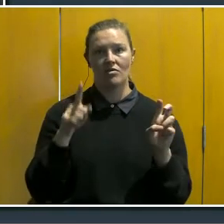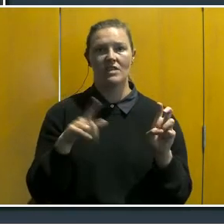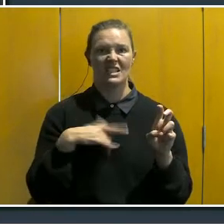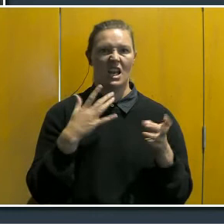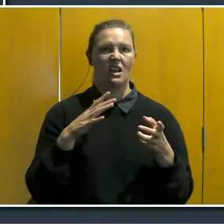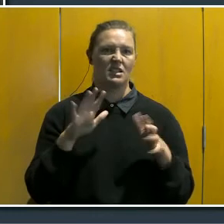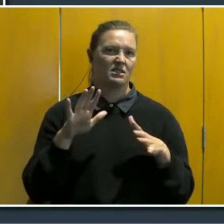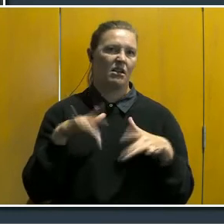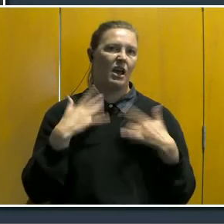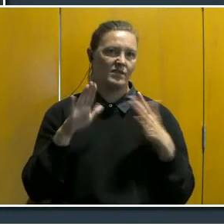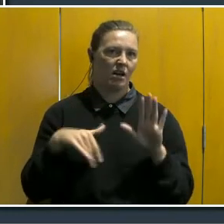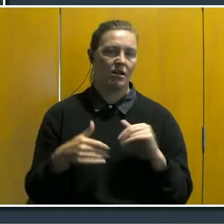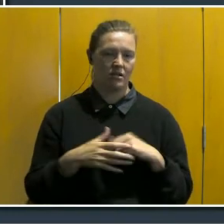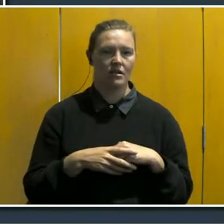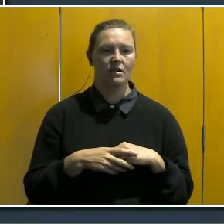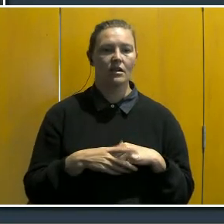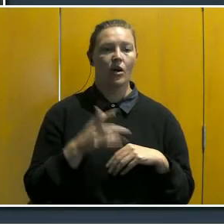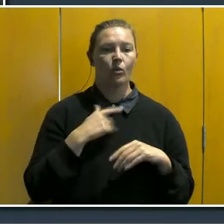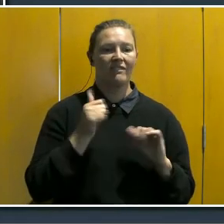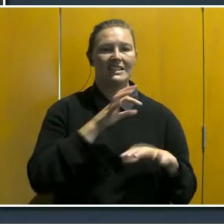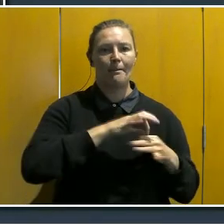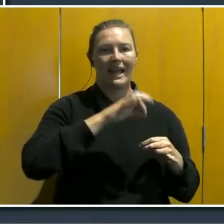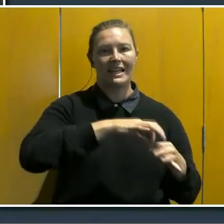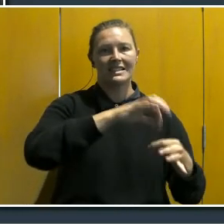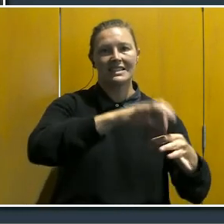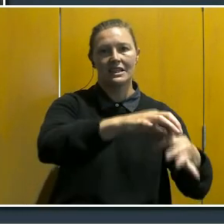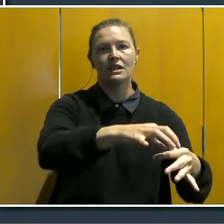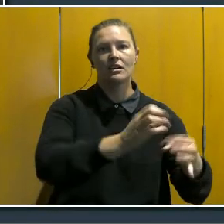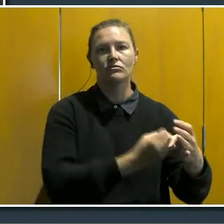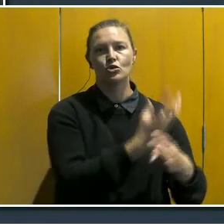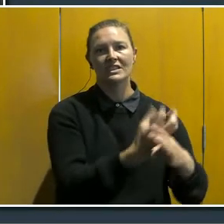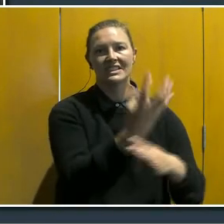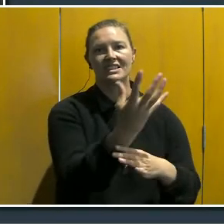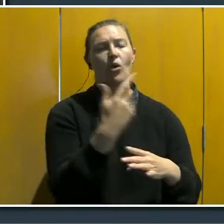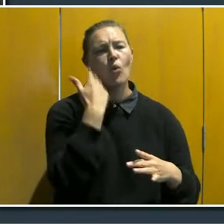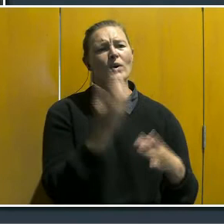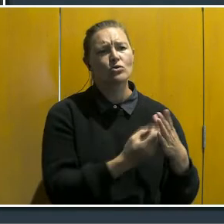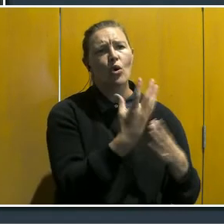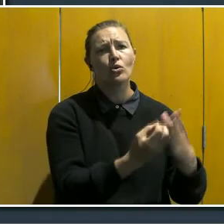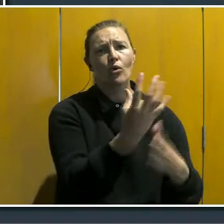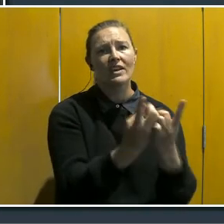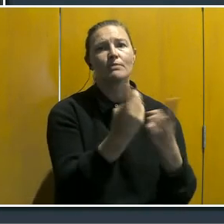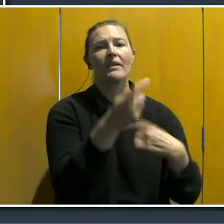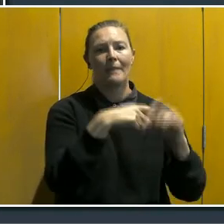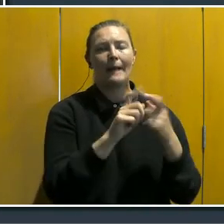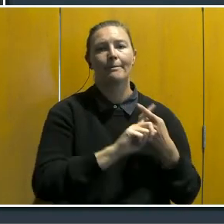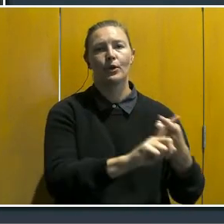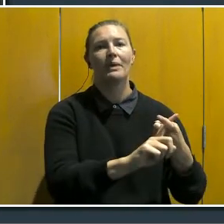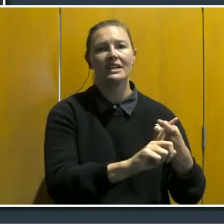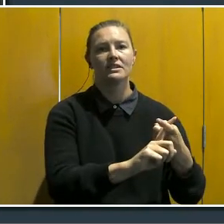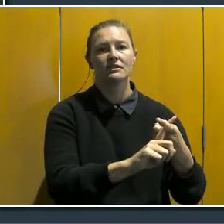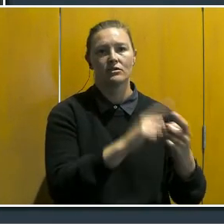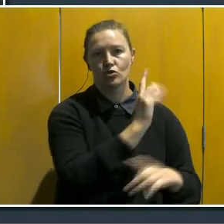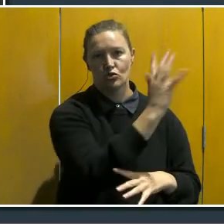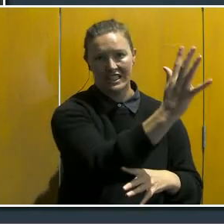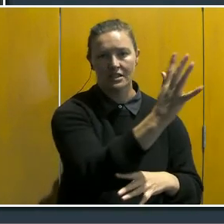lifestyle. When we planted years ago, we've always grown things there, but then we went into a permanent crop.